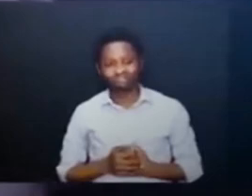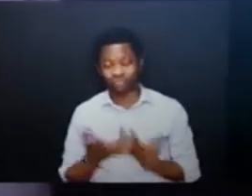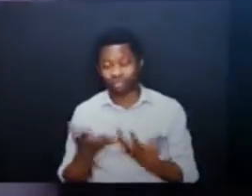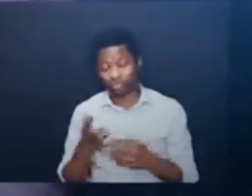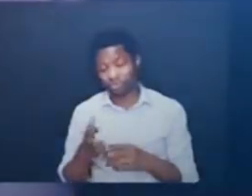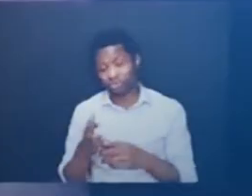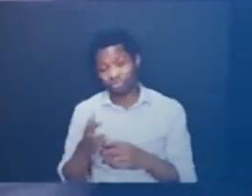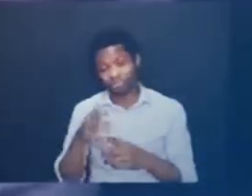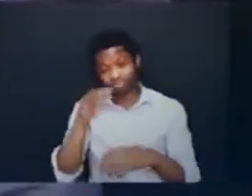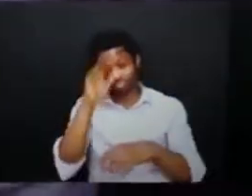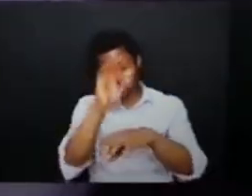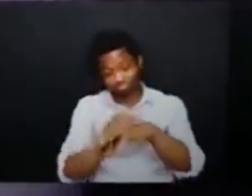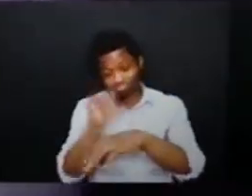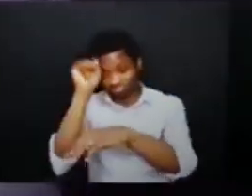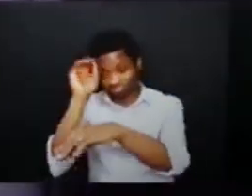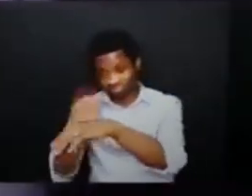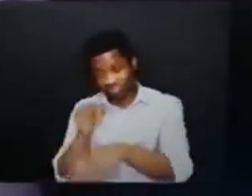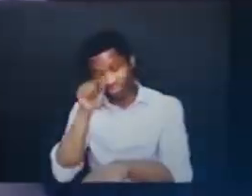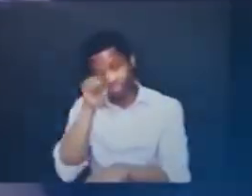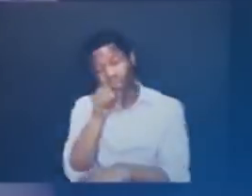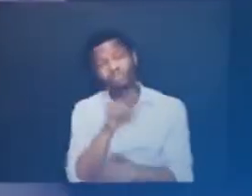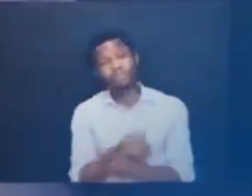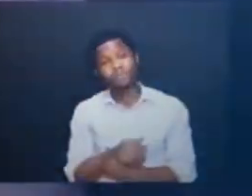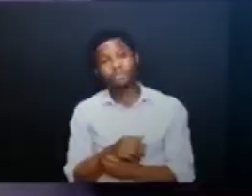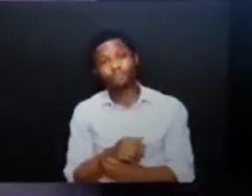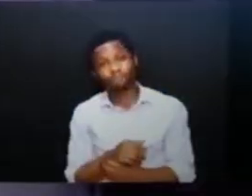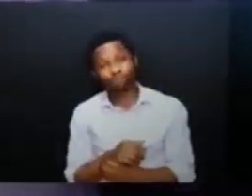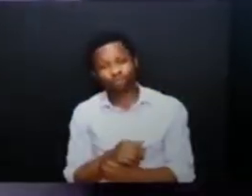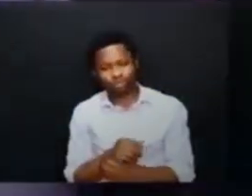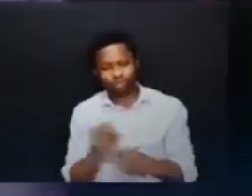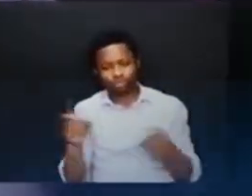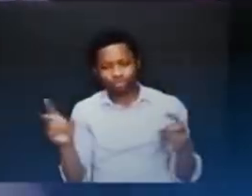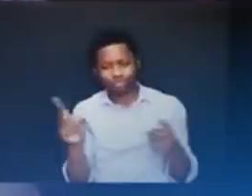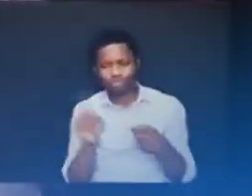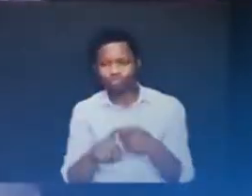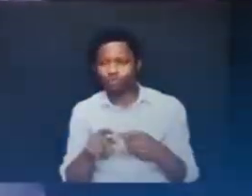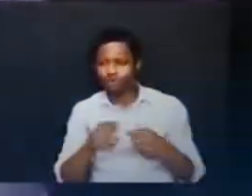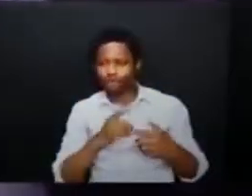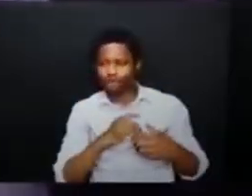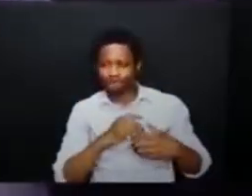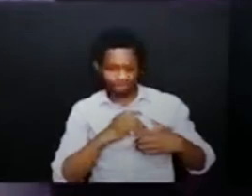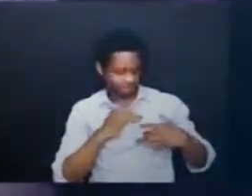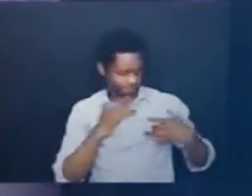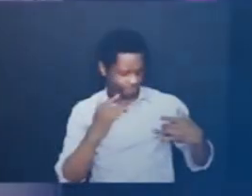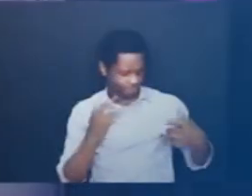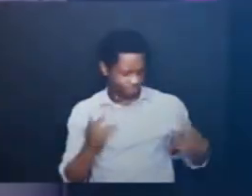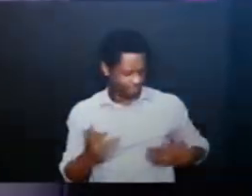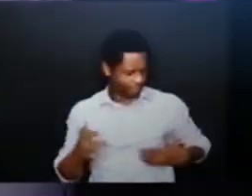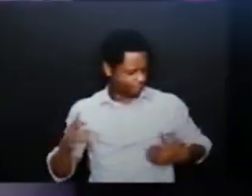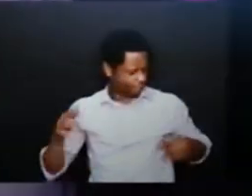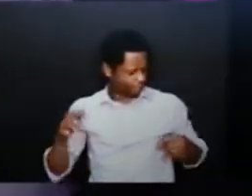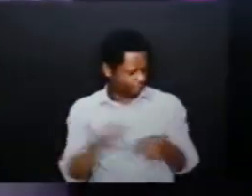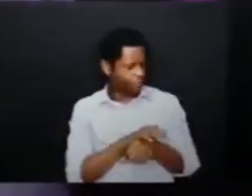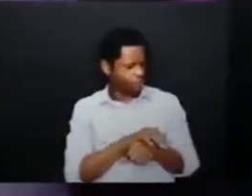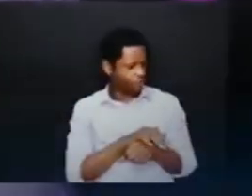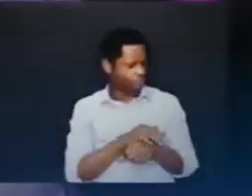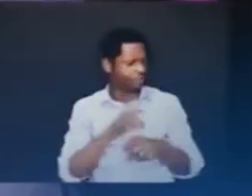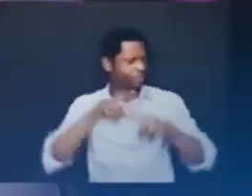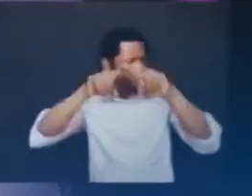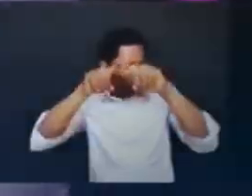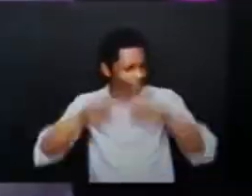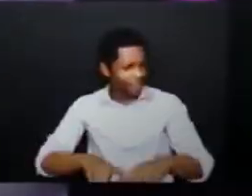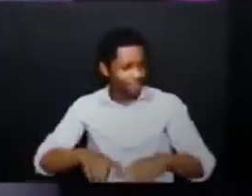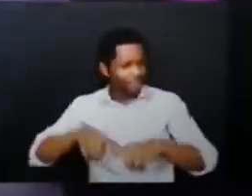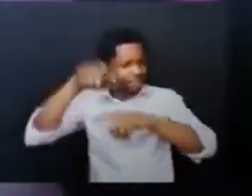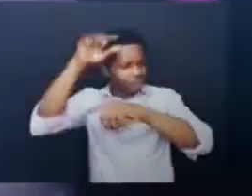you, brothers, to wholeheartedly rely on the integrity of the word of God.